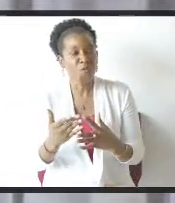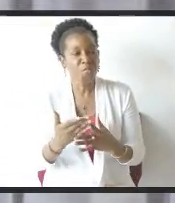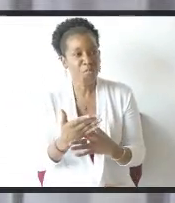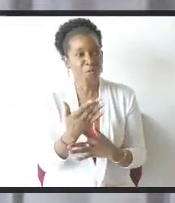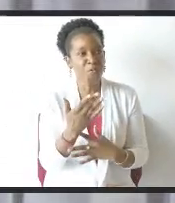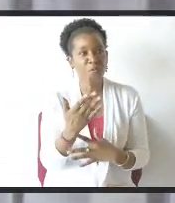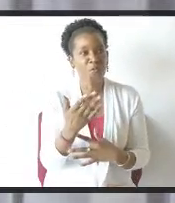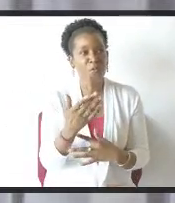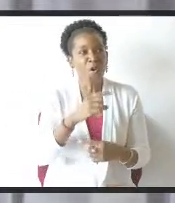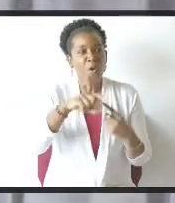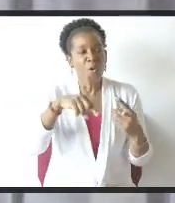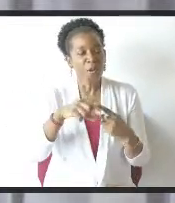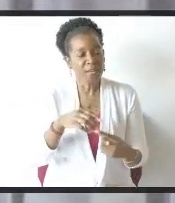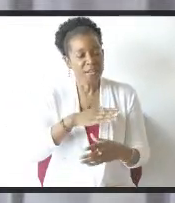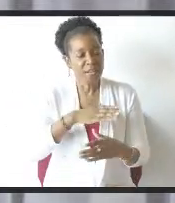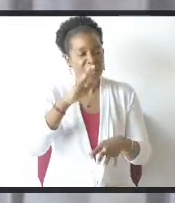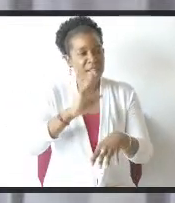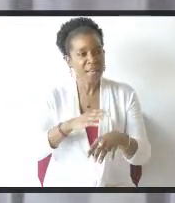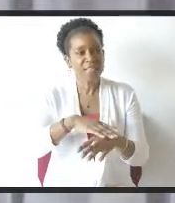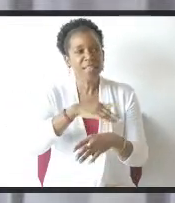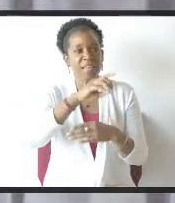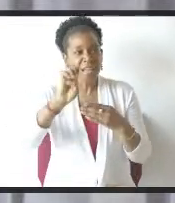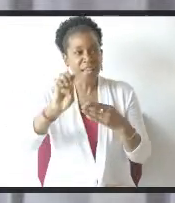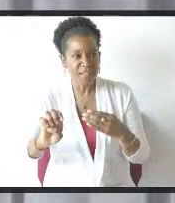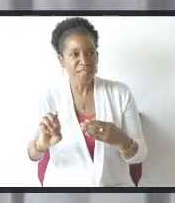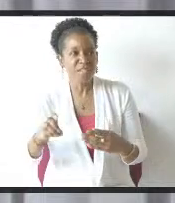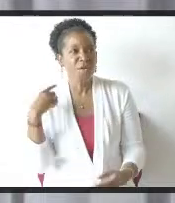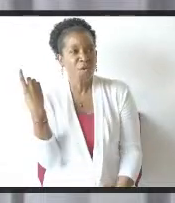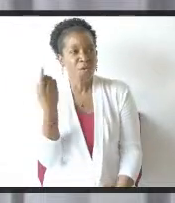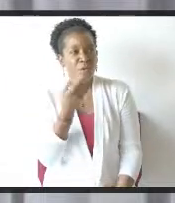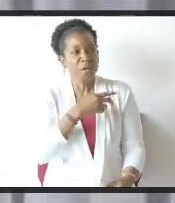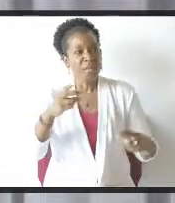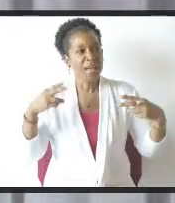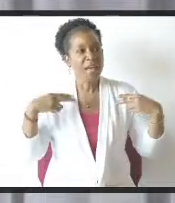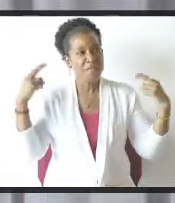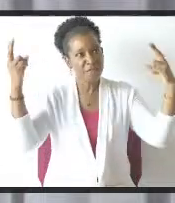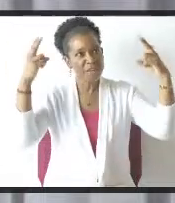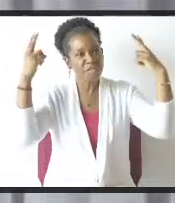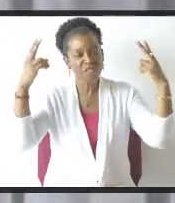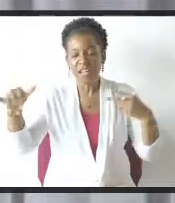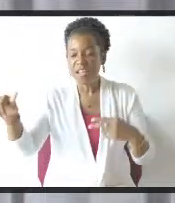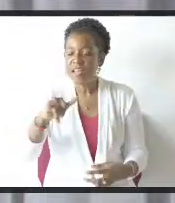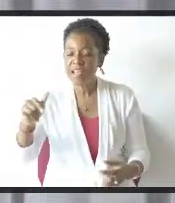So in fourth and final place, he brings the focus,